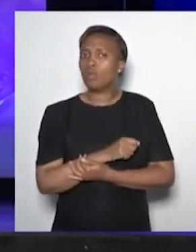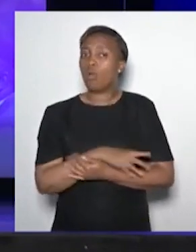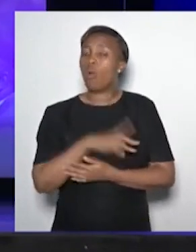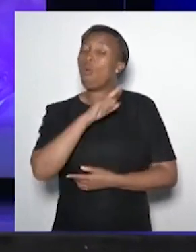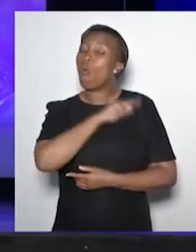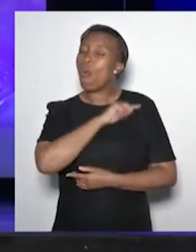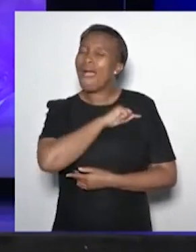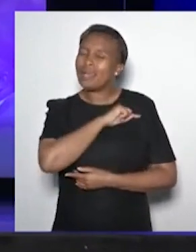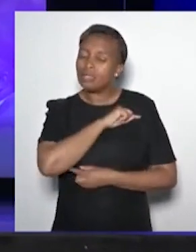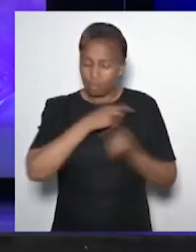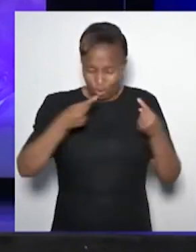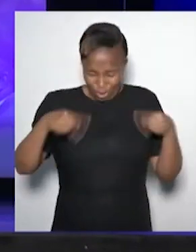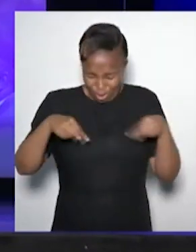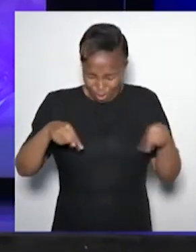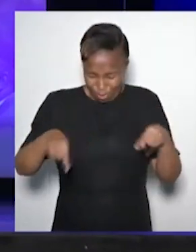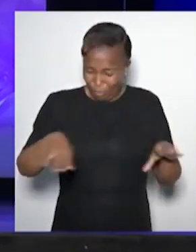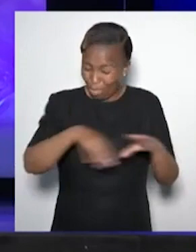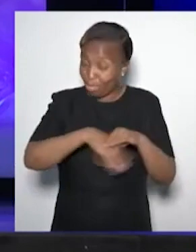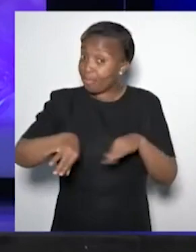of excommunication.